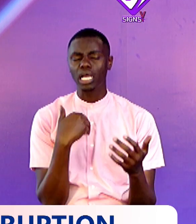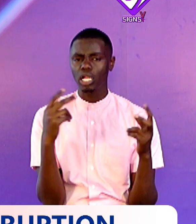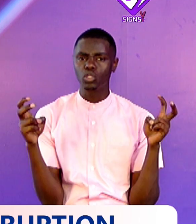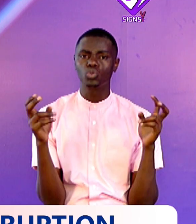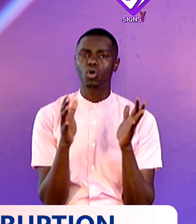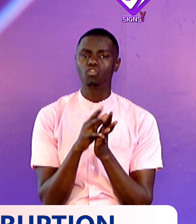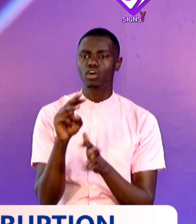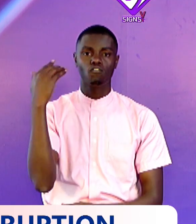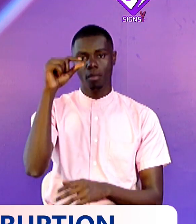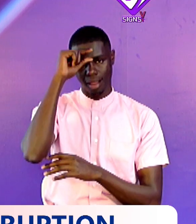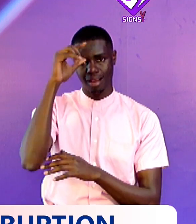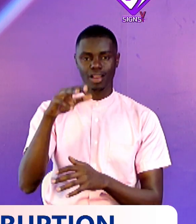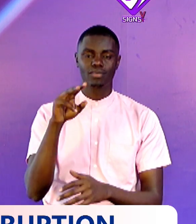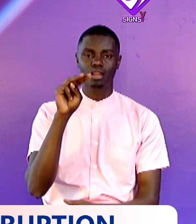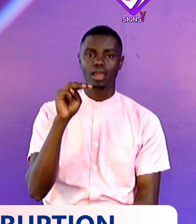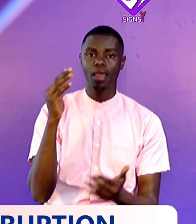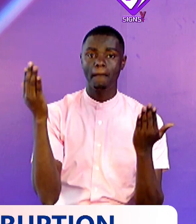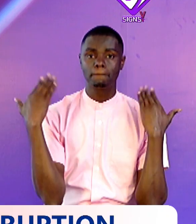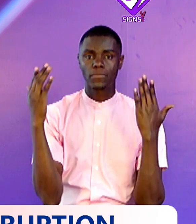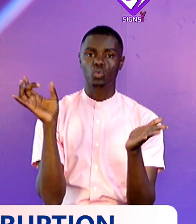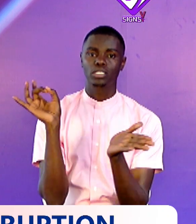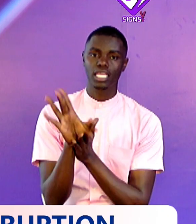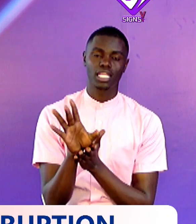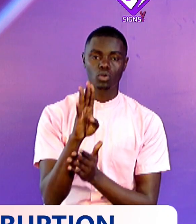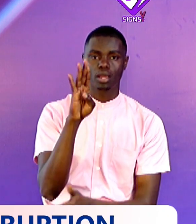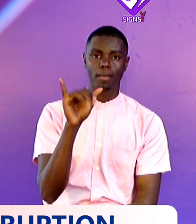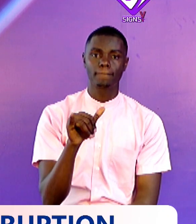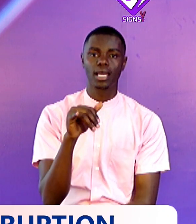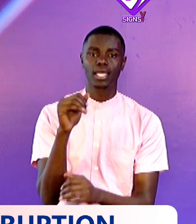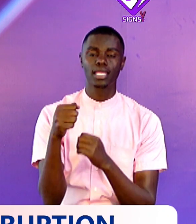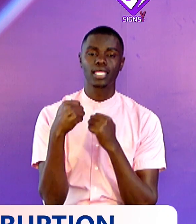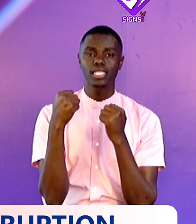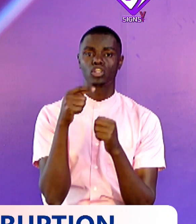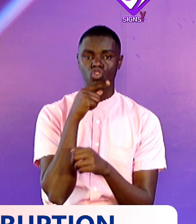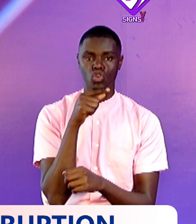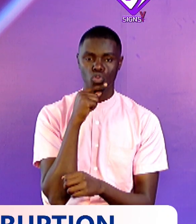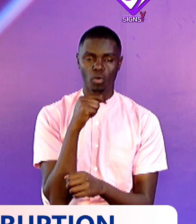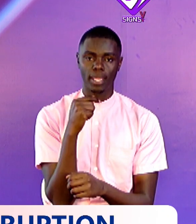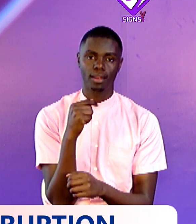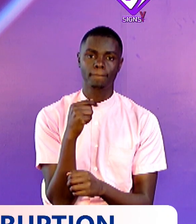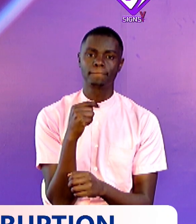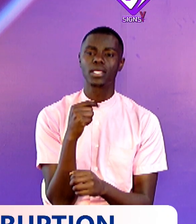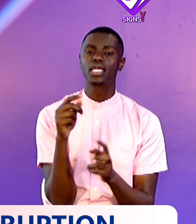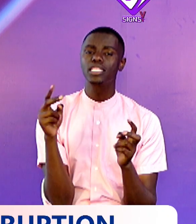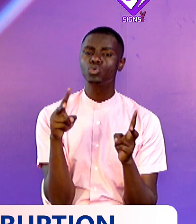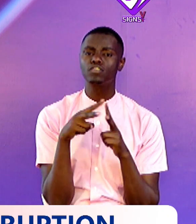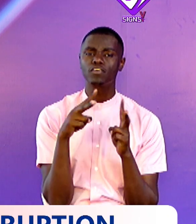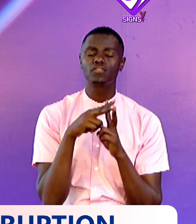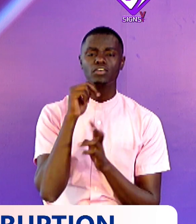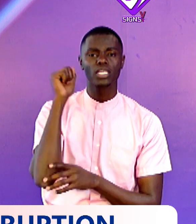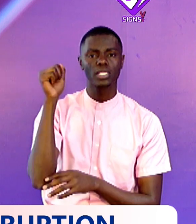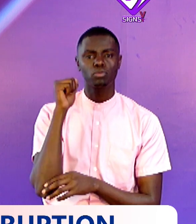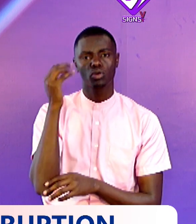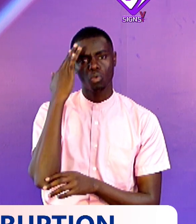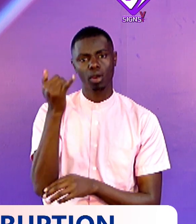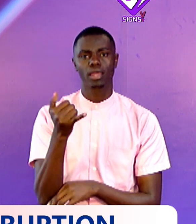MCAs holding governors, right? Was kicked out by the strong men. I would say that it was very political. It was because